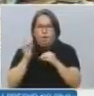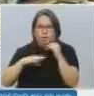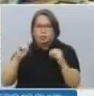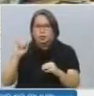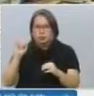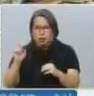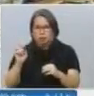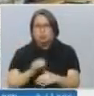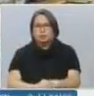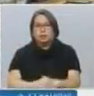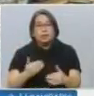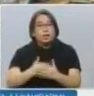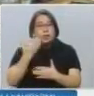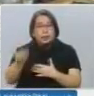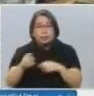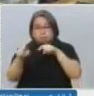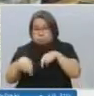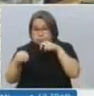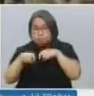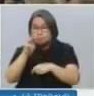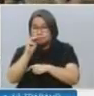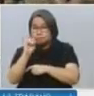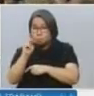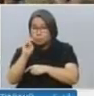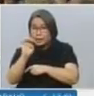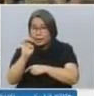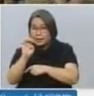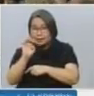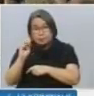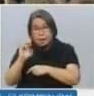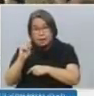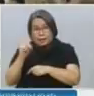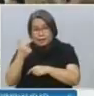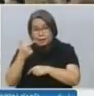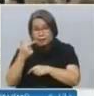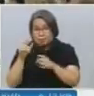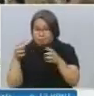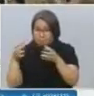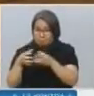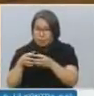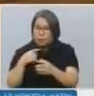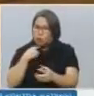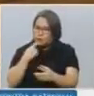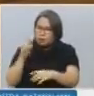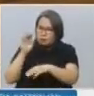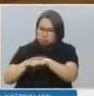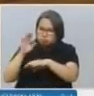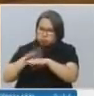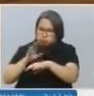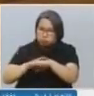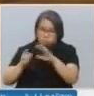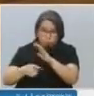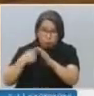mining industry, I see this once again, and maybe for the last